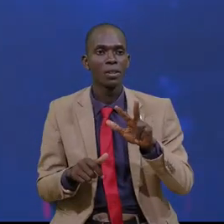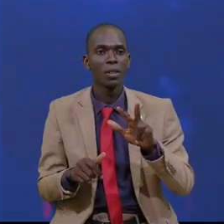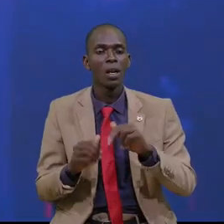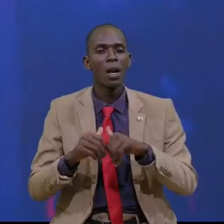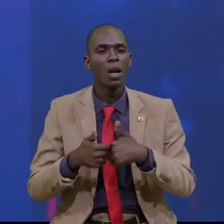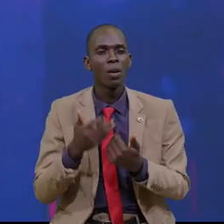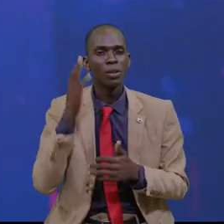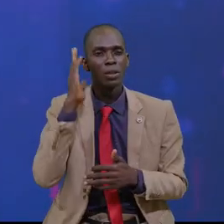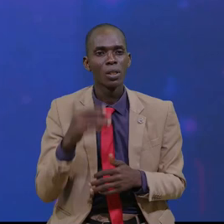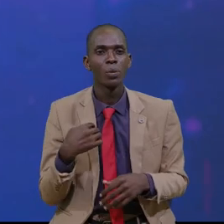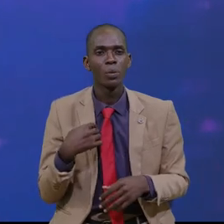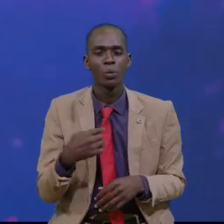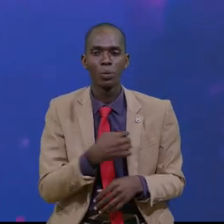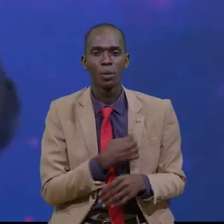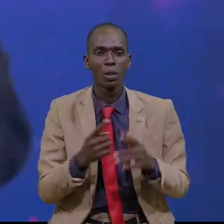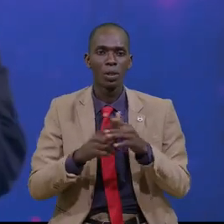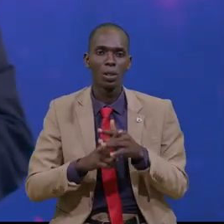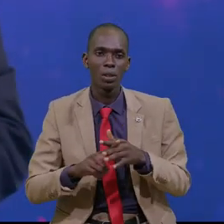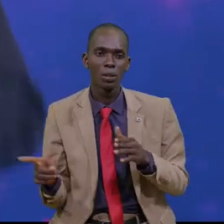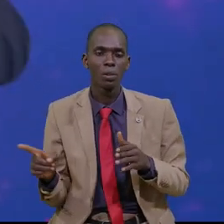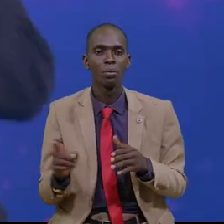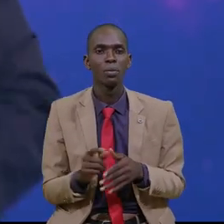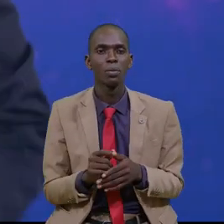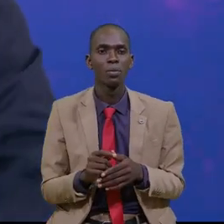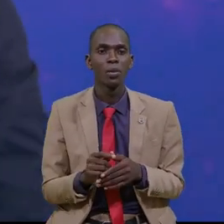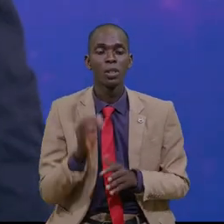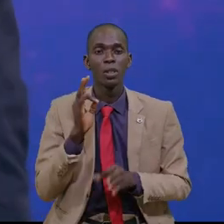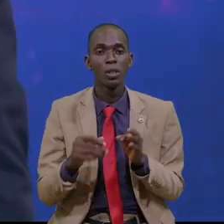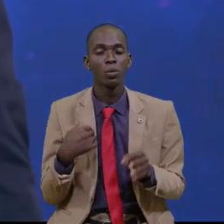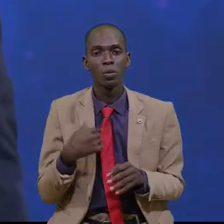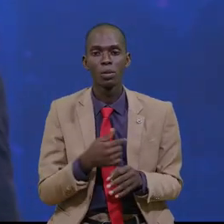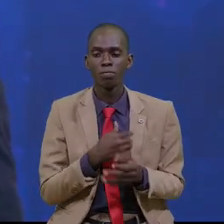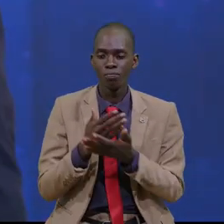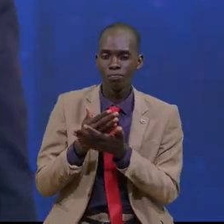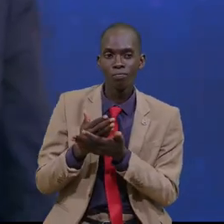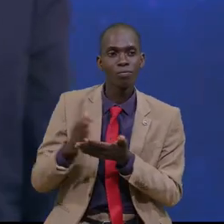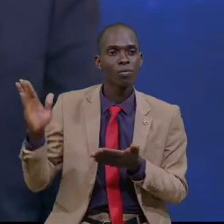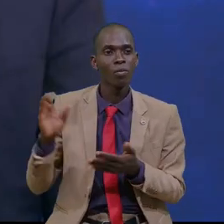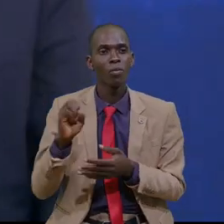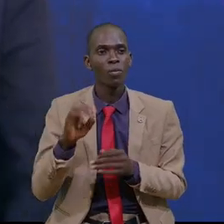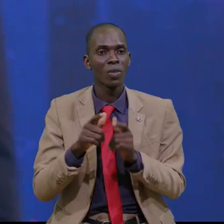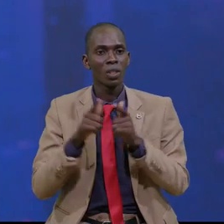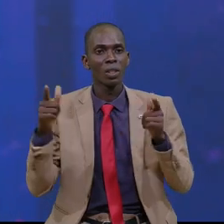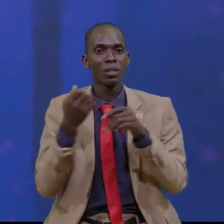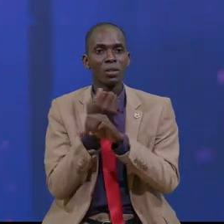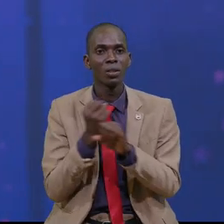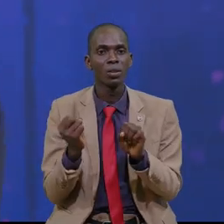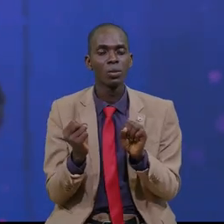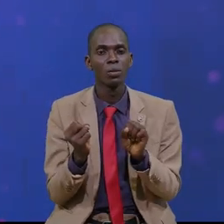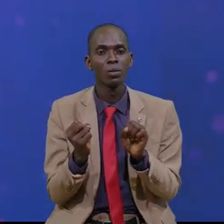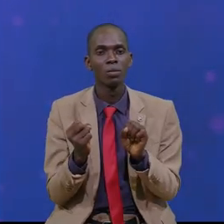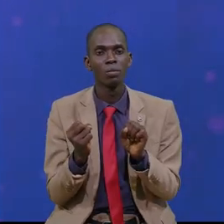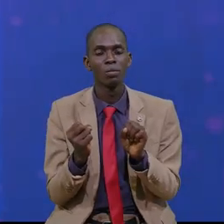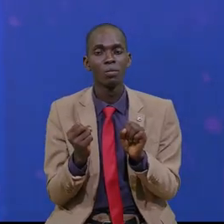how shall we escape if we neglect so great salvation?